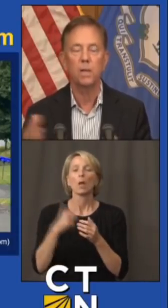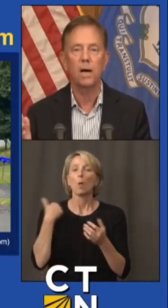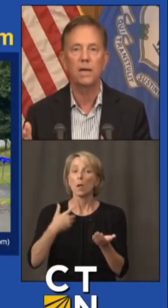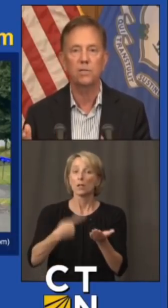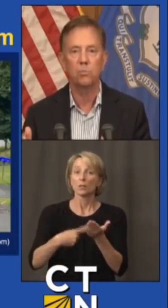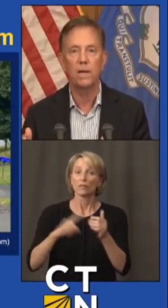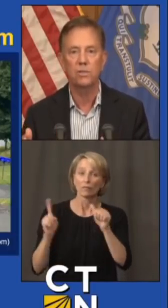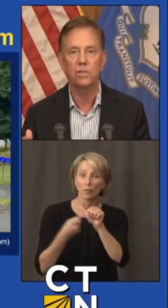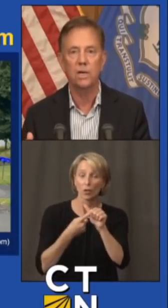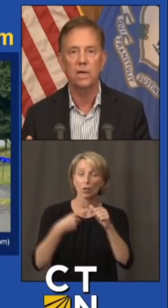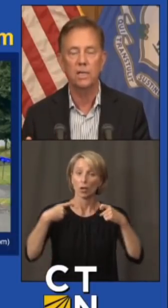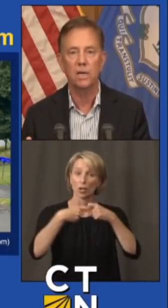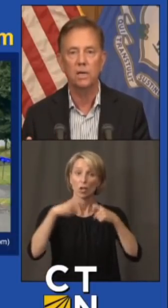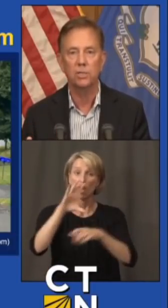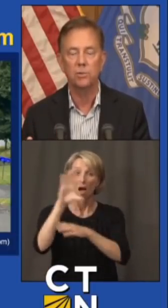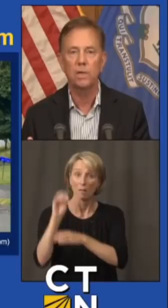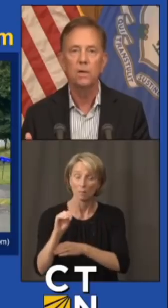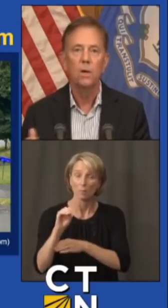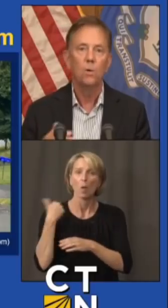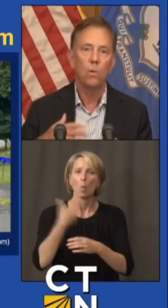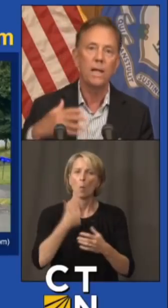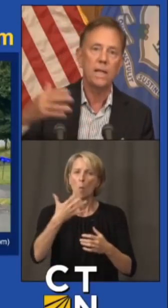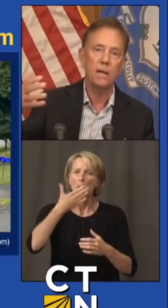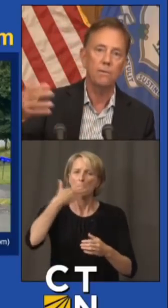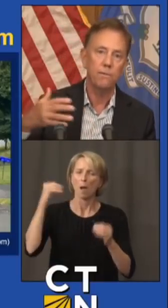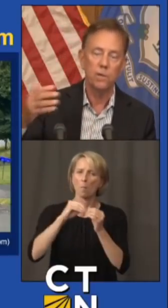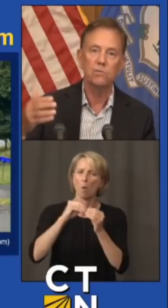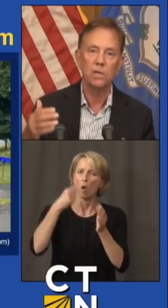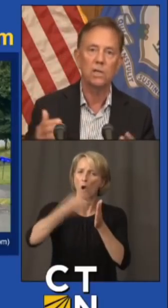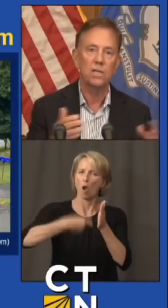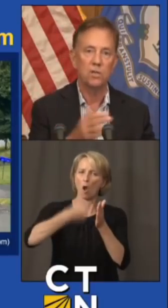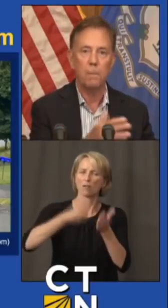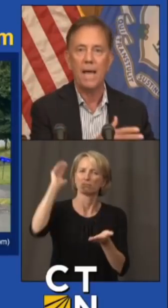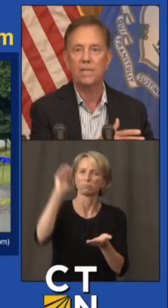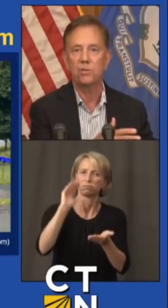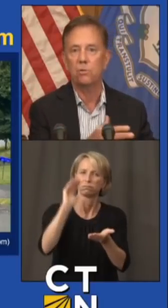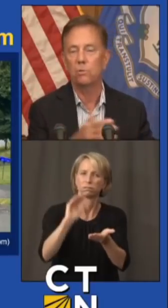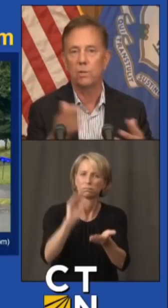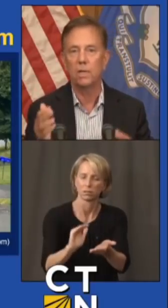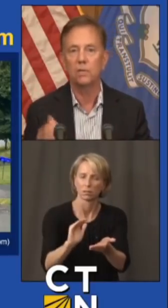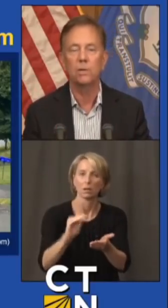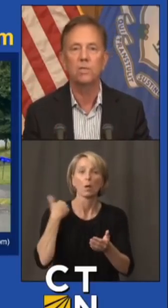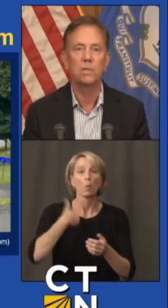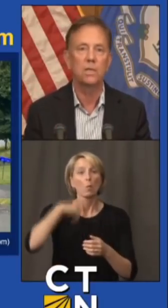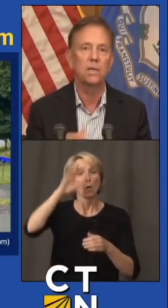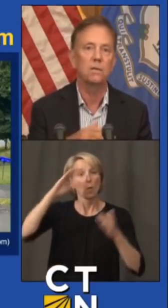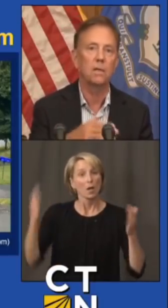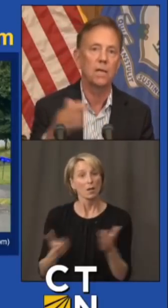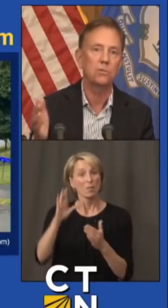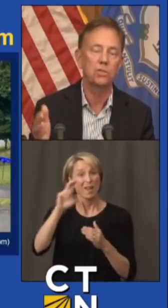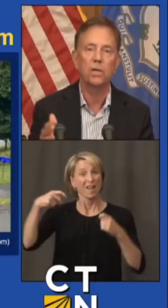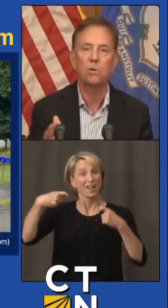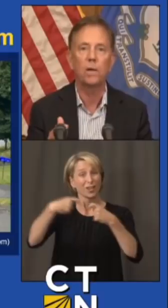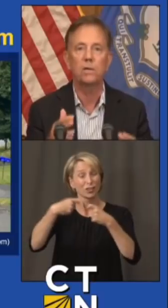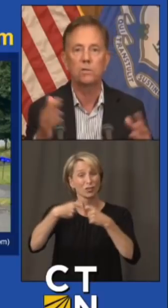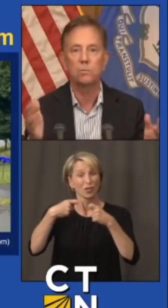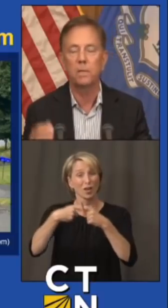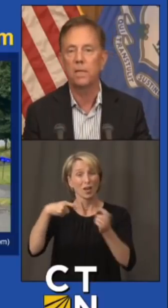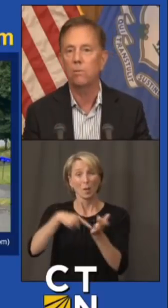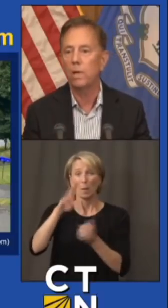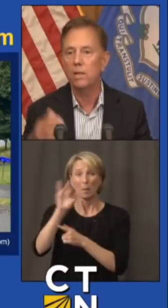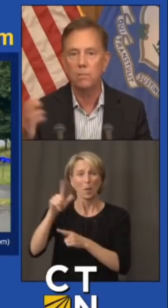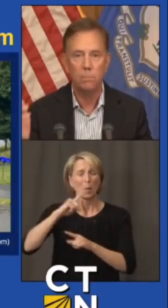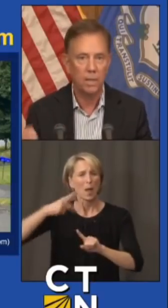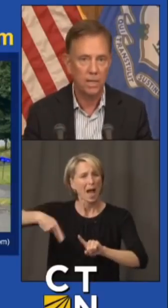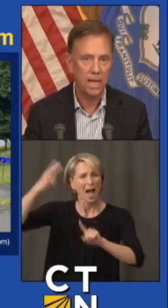have some of the highest rates in the country. Right now, for a utility, it's a pass-through. The electric generators, be